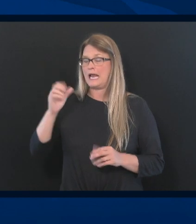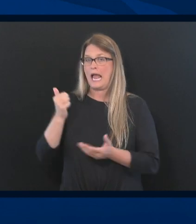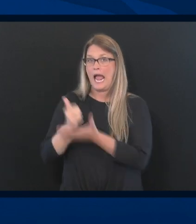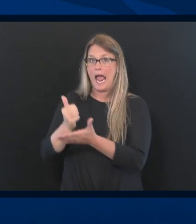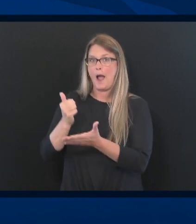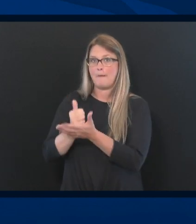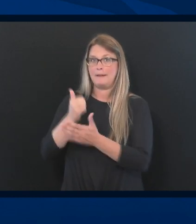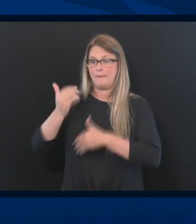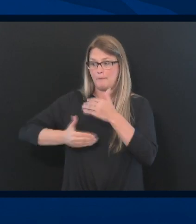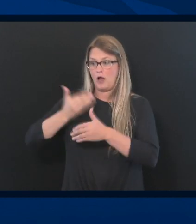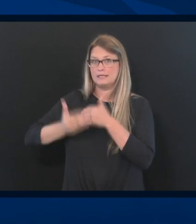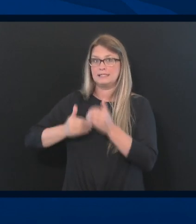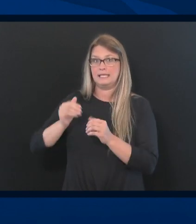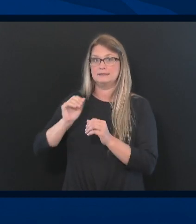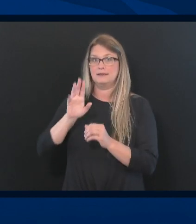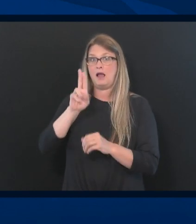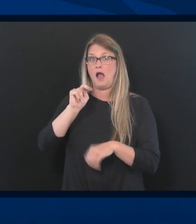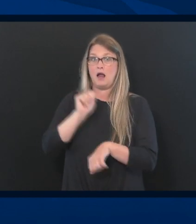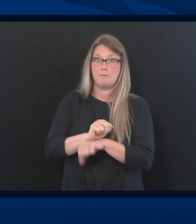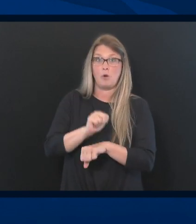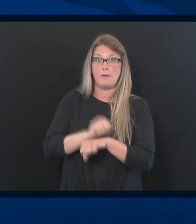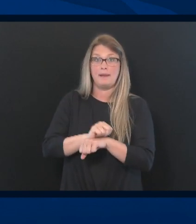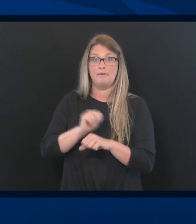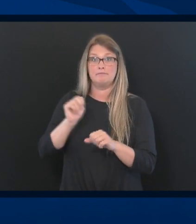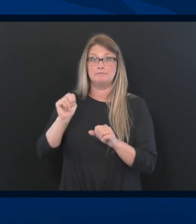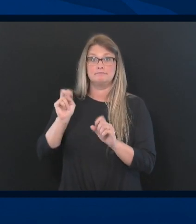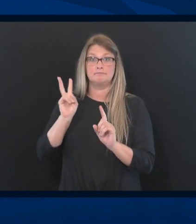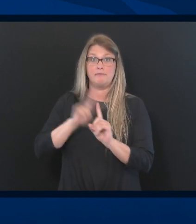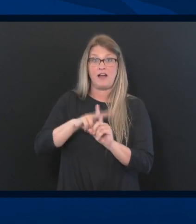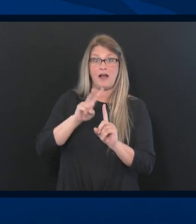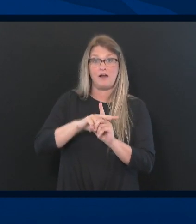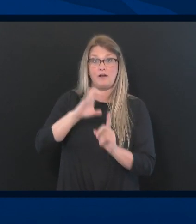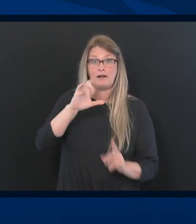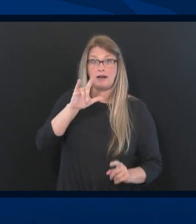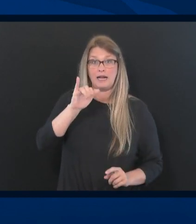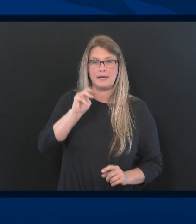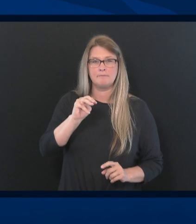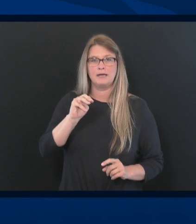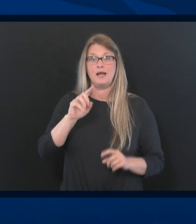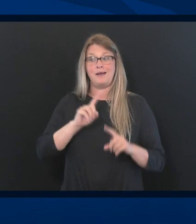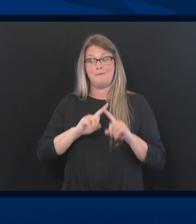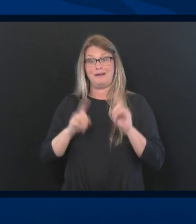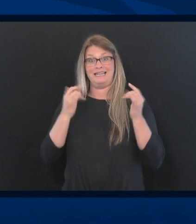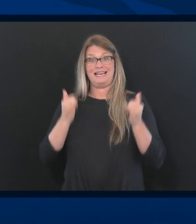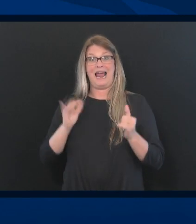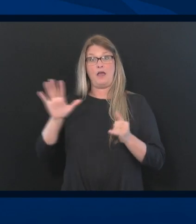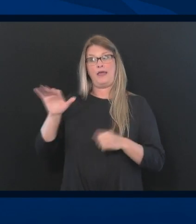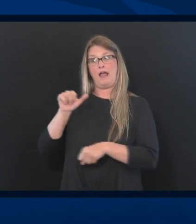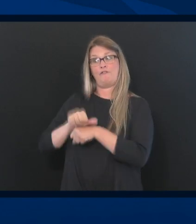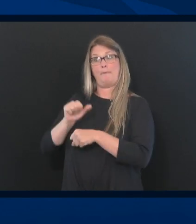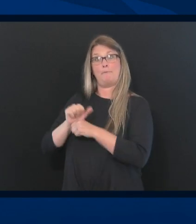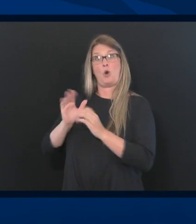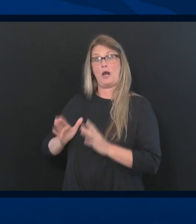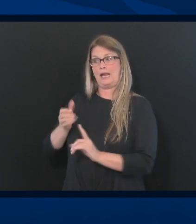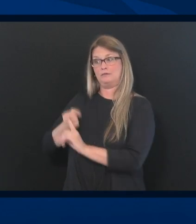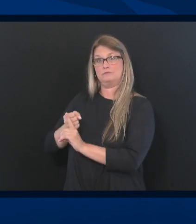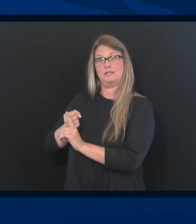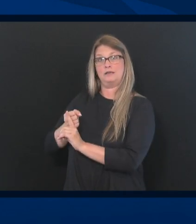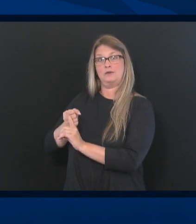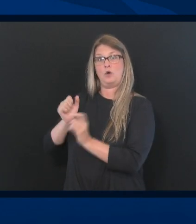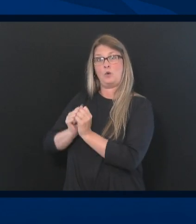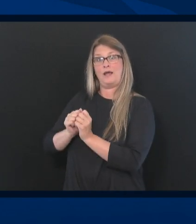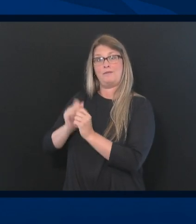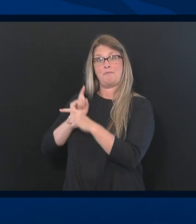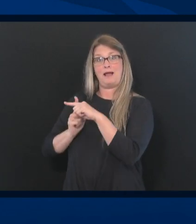unemployment claims, but this presumed positive test of an employee of Workforce makes me wonder what the